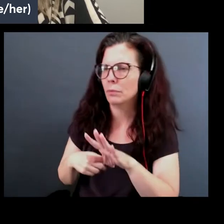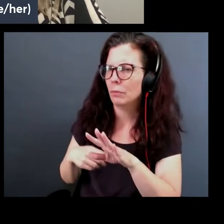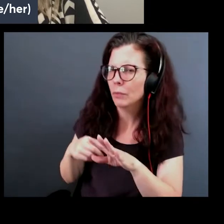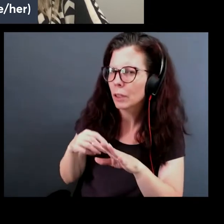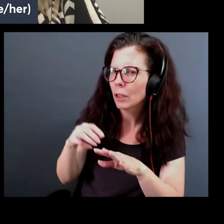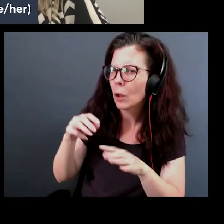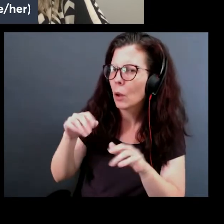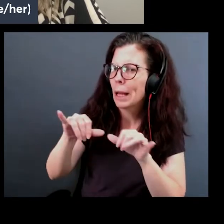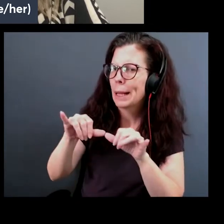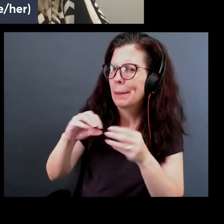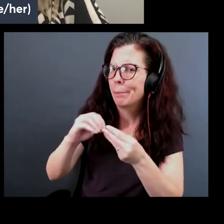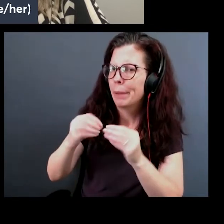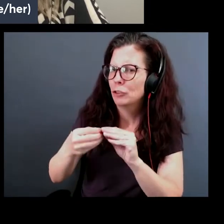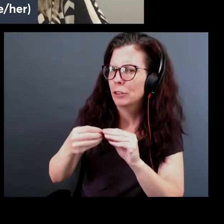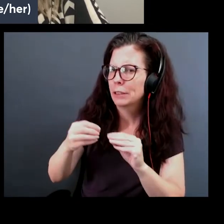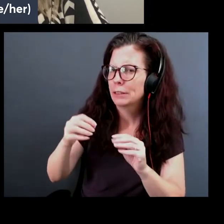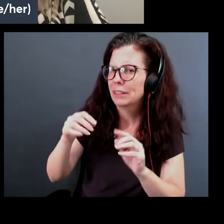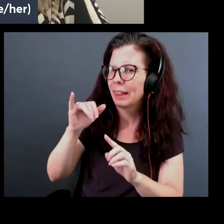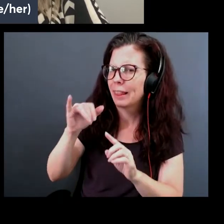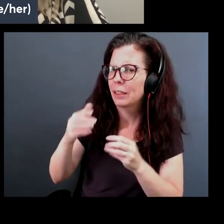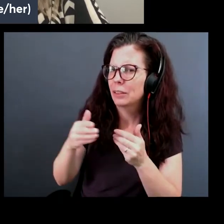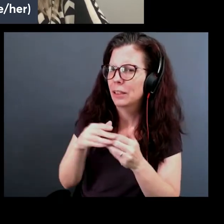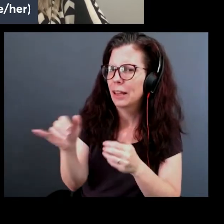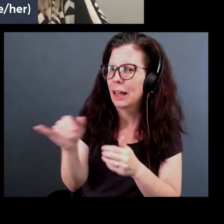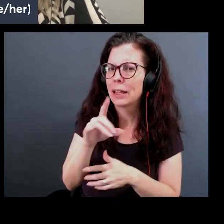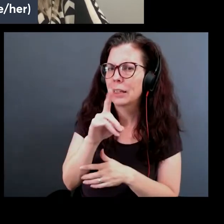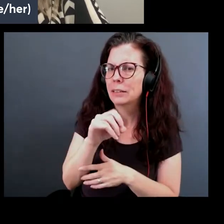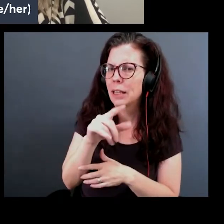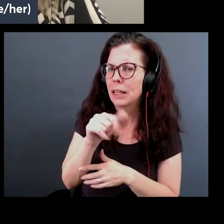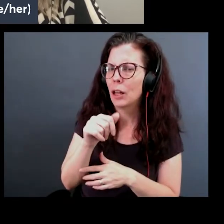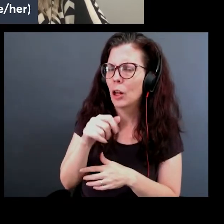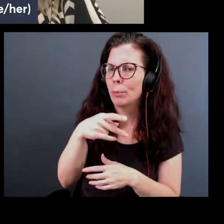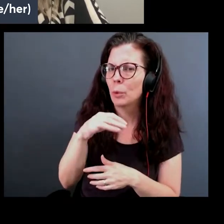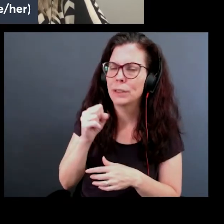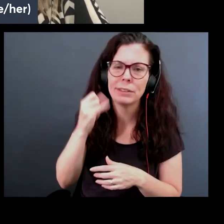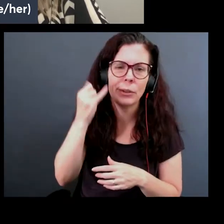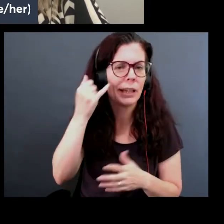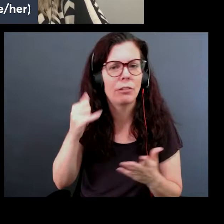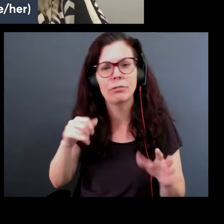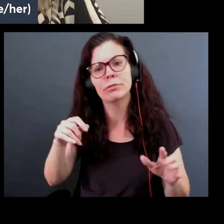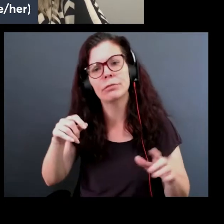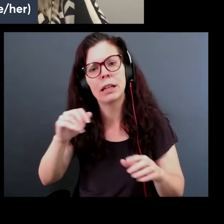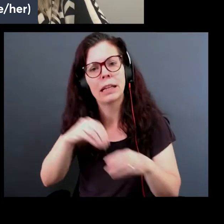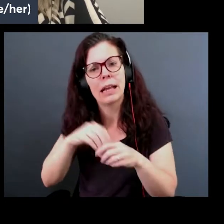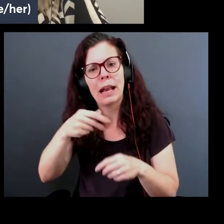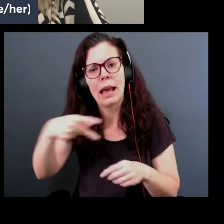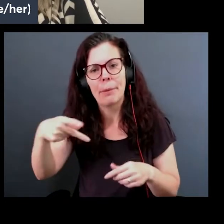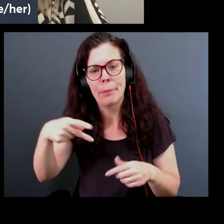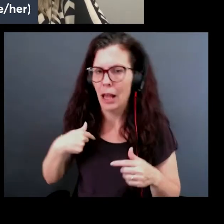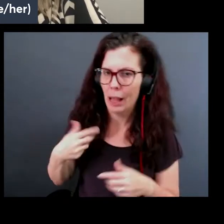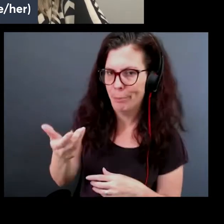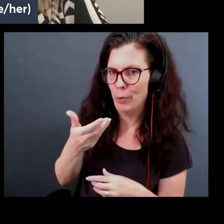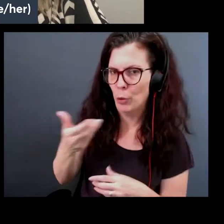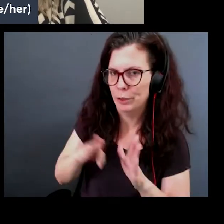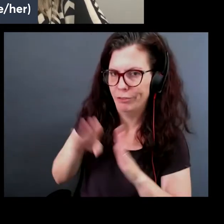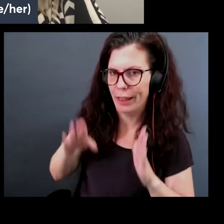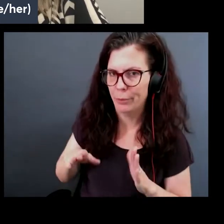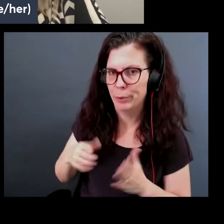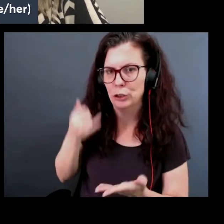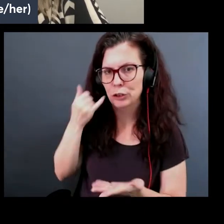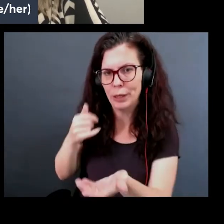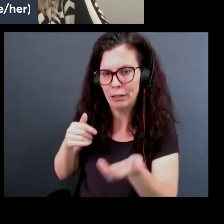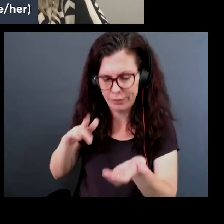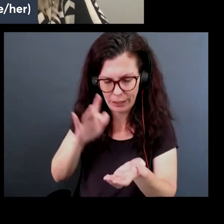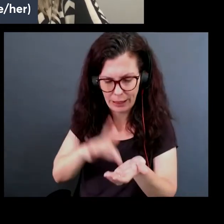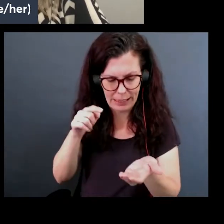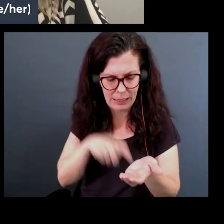being able to take data points, like let's say somebody clicks on a button in their app, right? I'm a mobile developer, so they click on a button in their app, and then that is